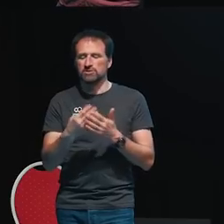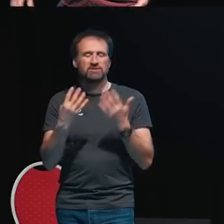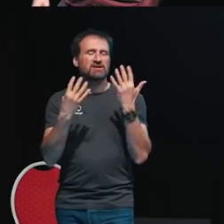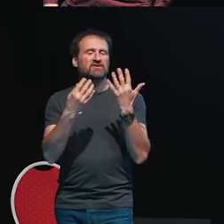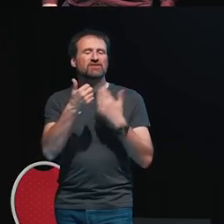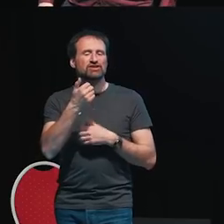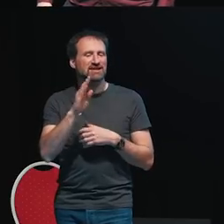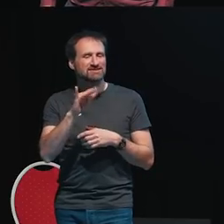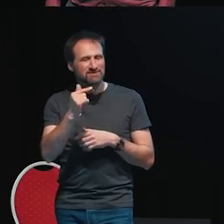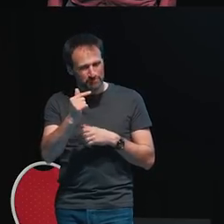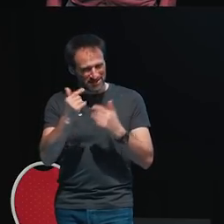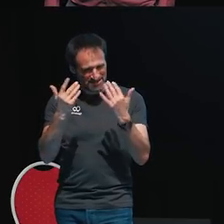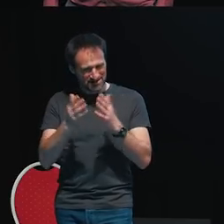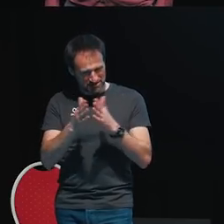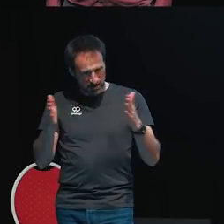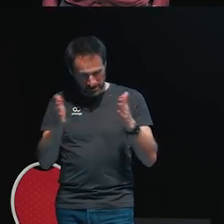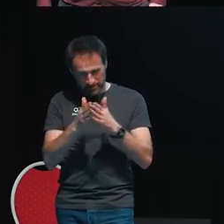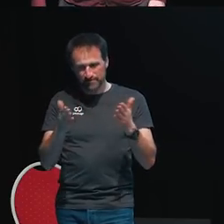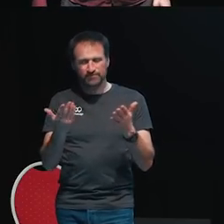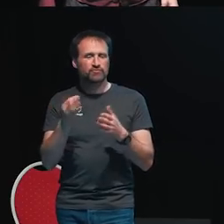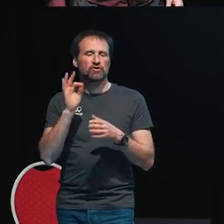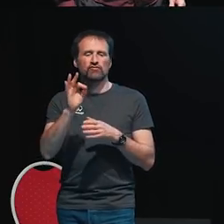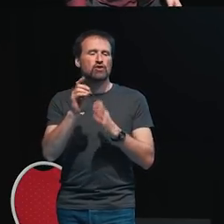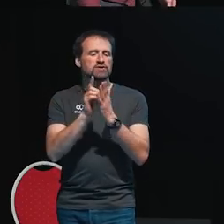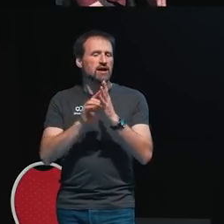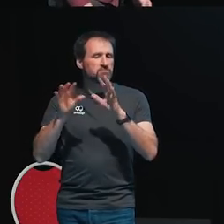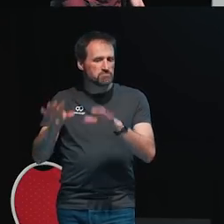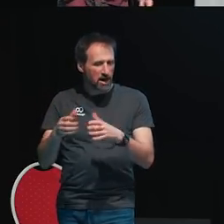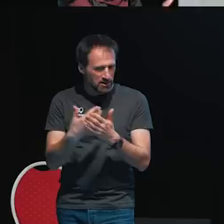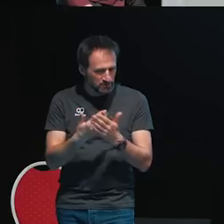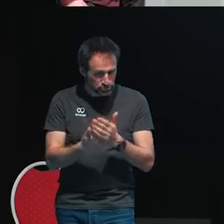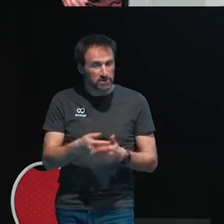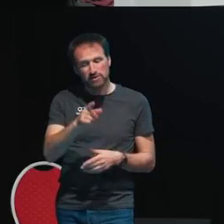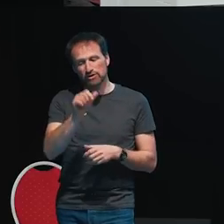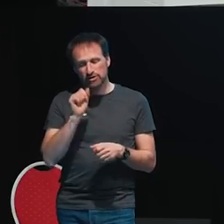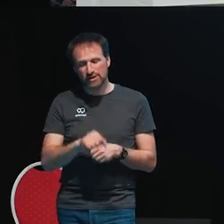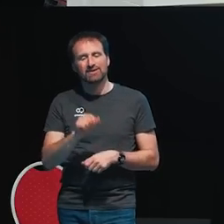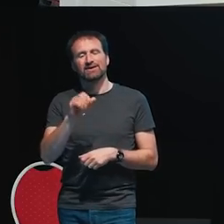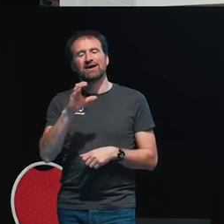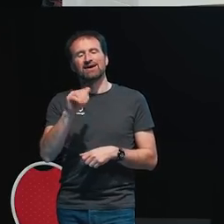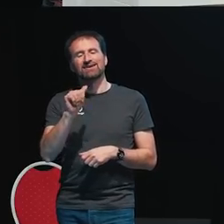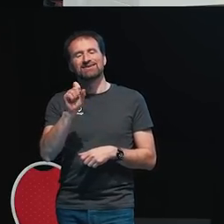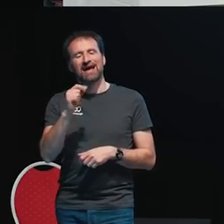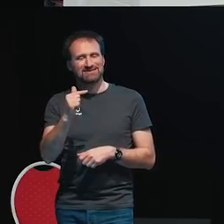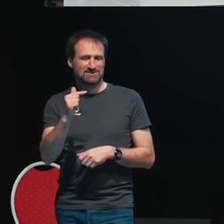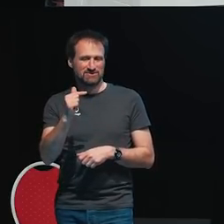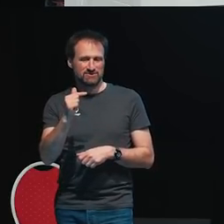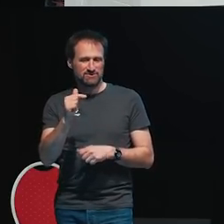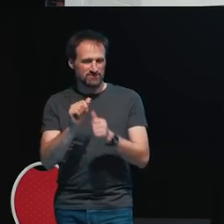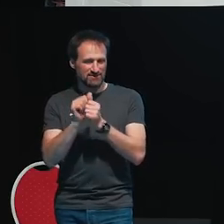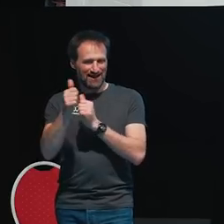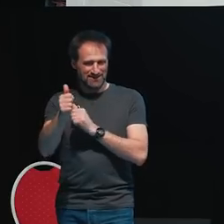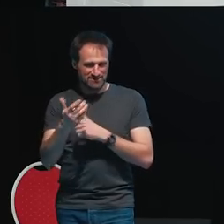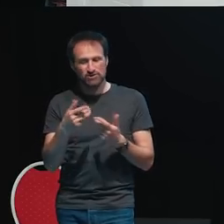numbers, integers for databases, what you can do is you can cast. And here we're